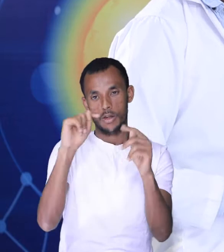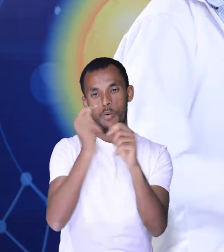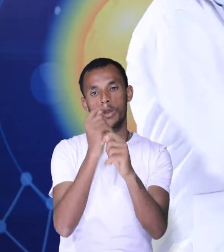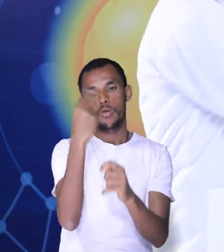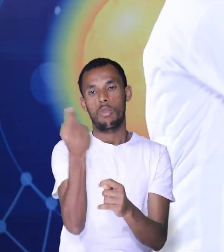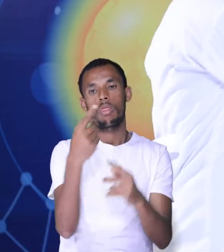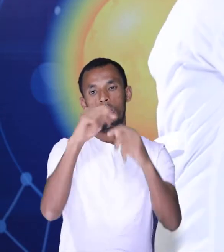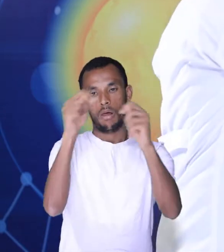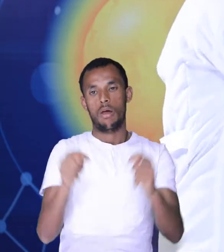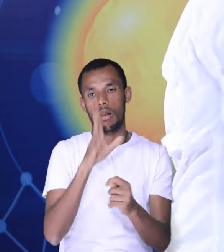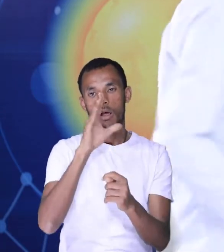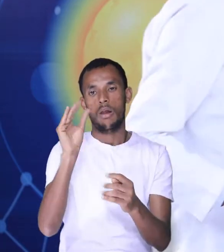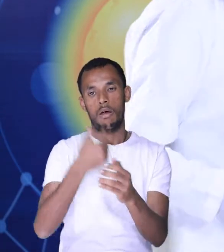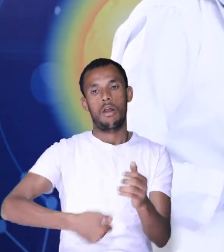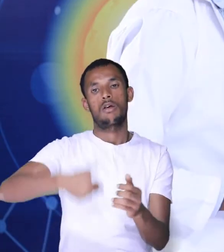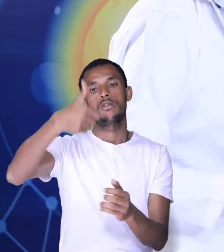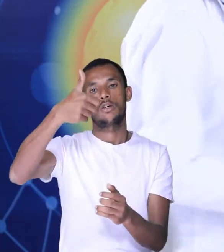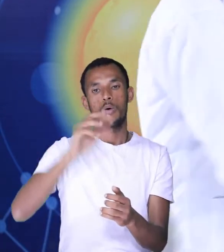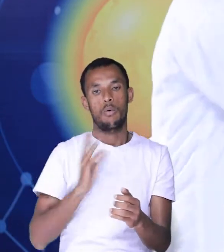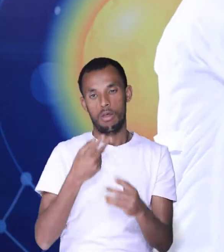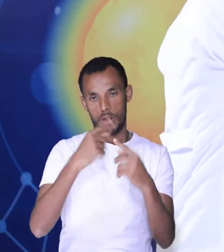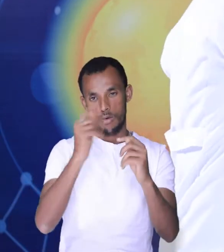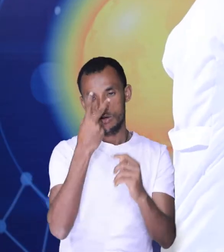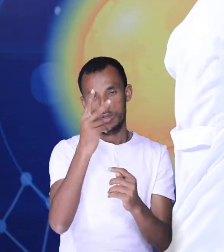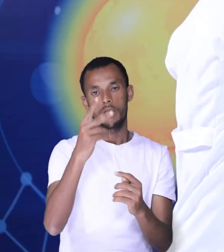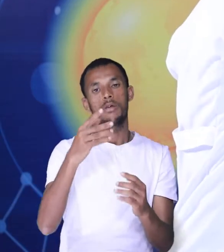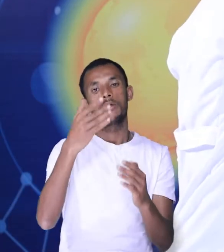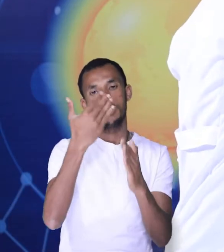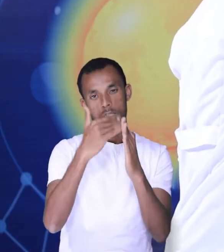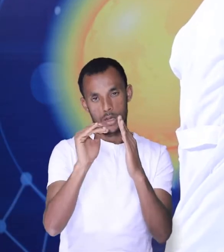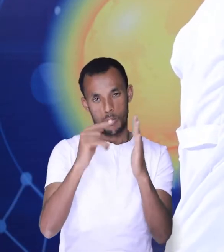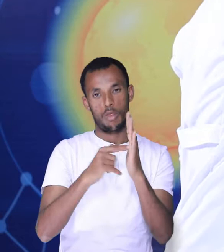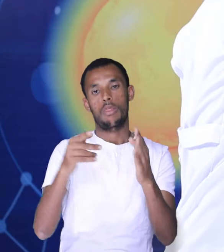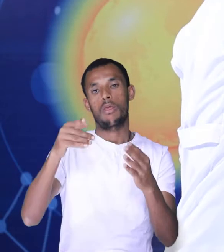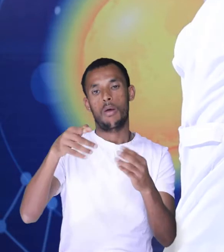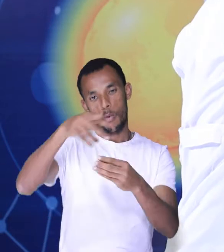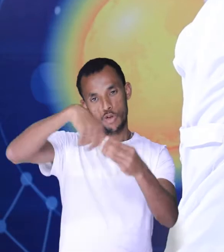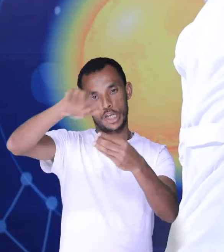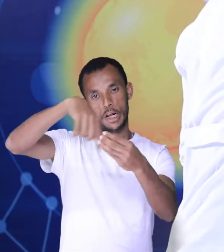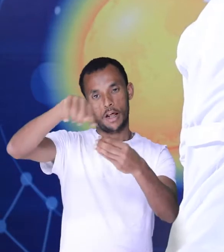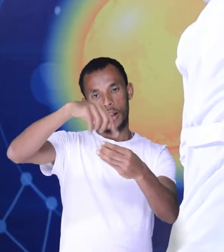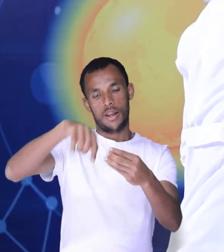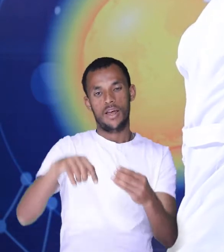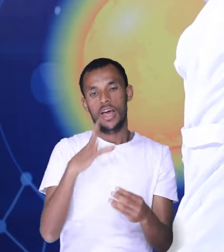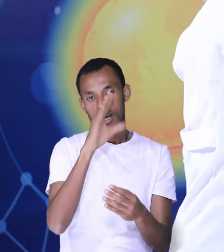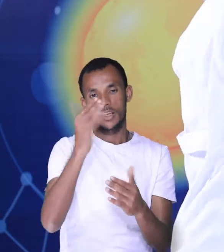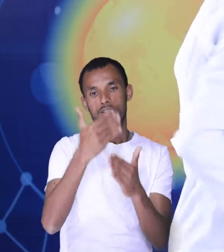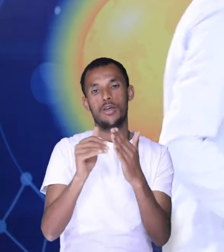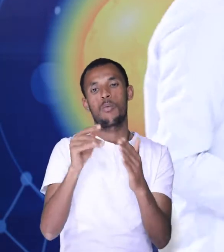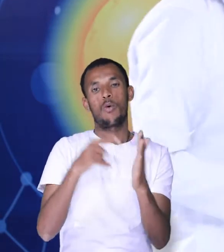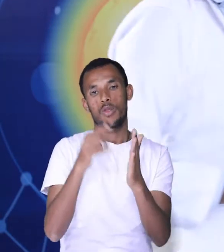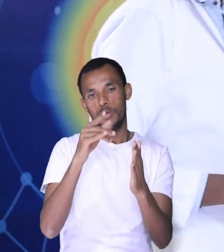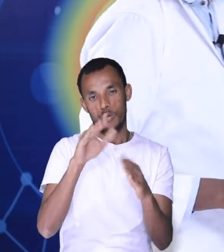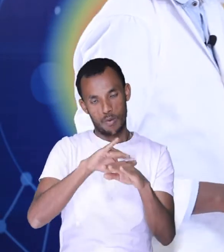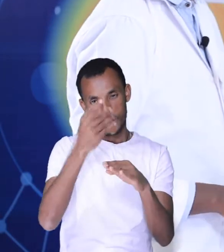using triangles, and another one we'll try to see some points about circles and some points on